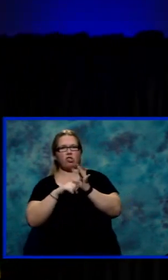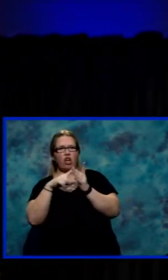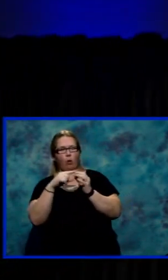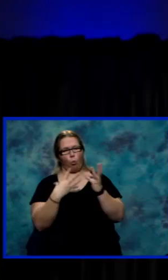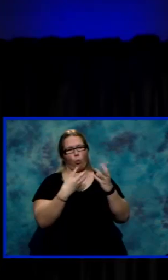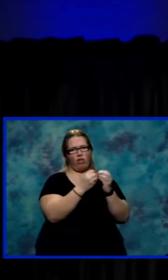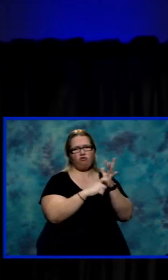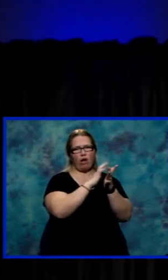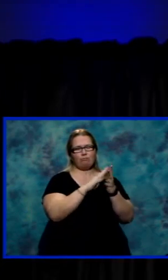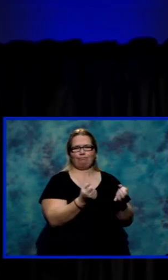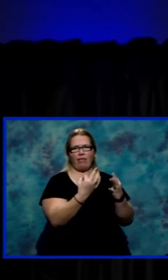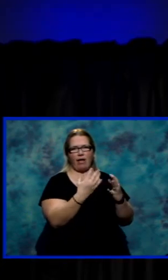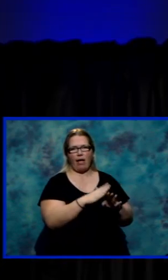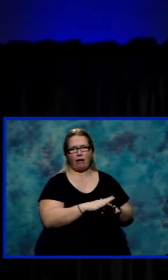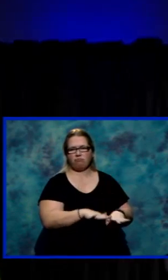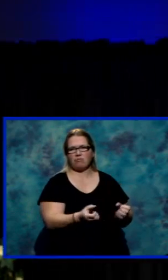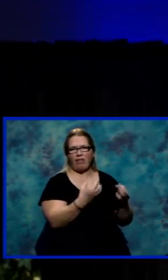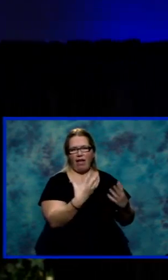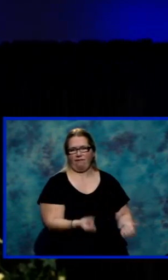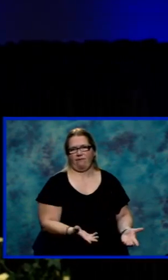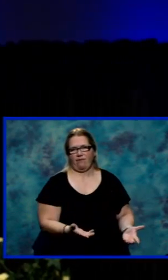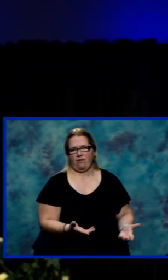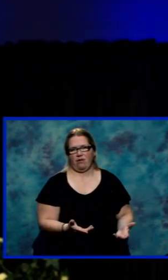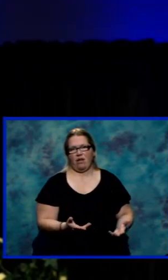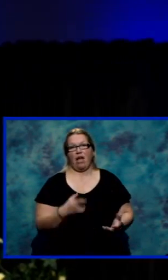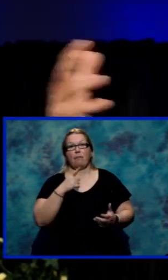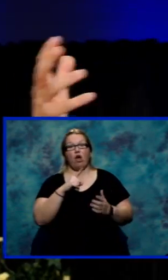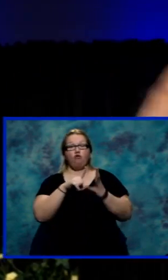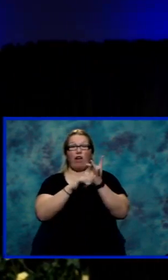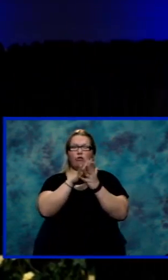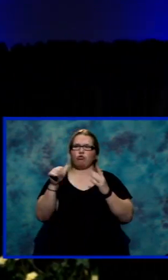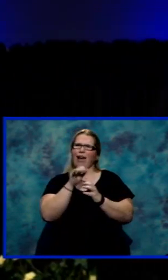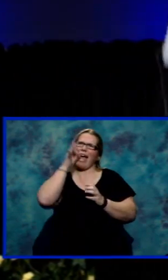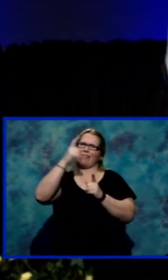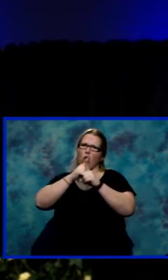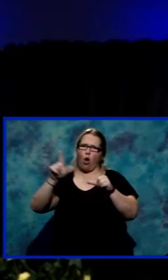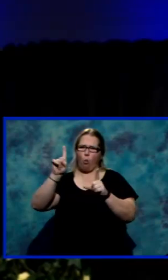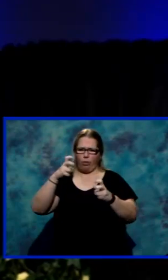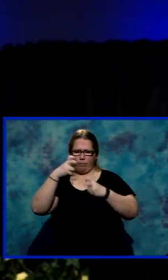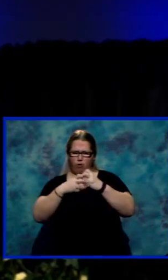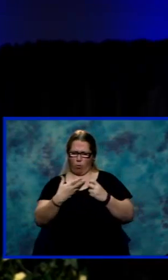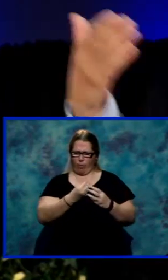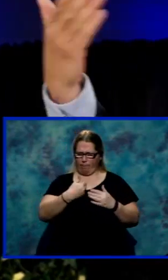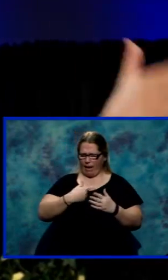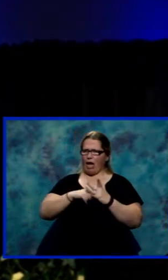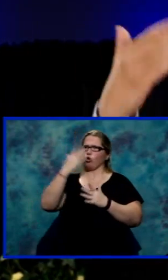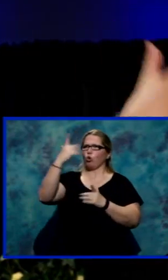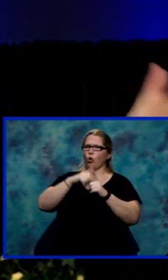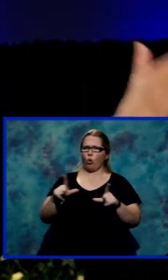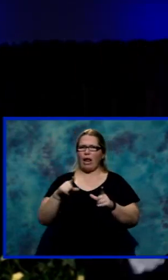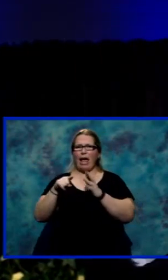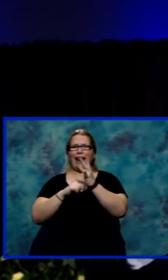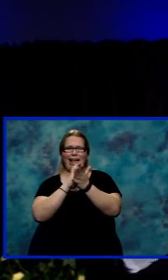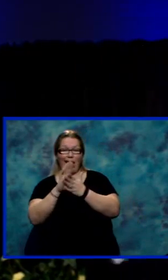nothing happens. And Rachel, instead of asking the Lord, what's the problem between me and you, God, like Leah was